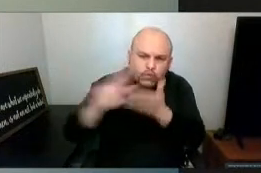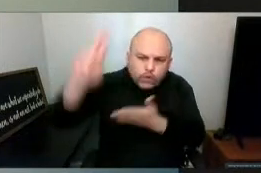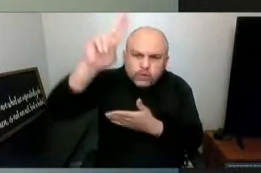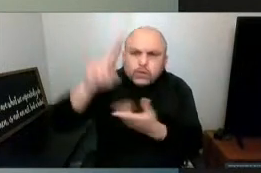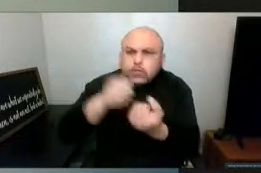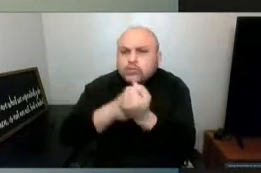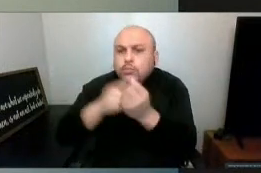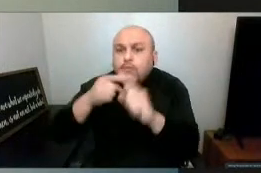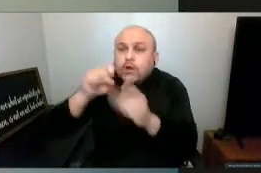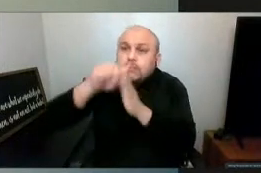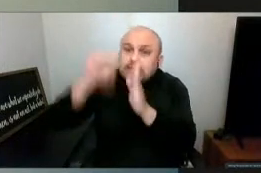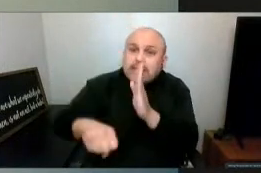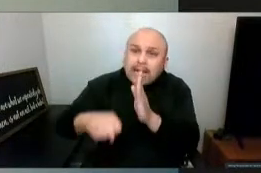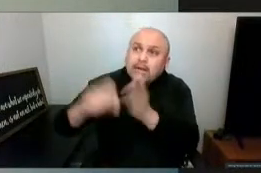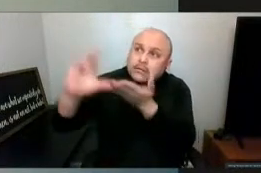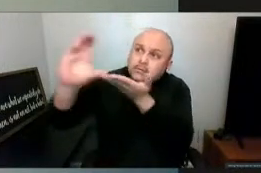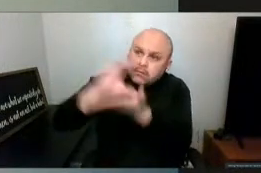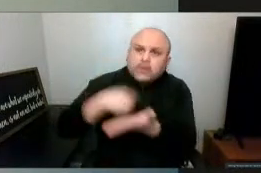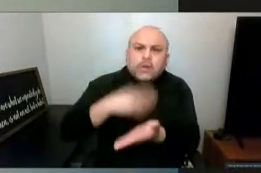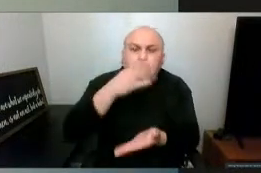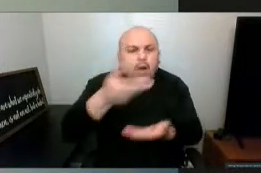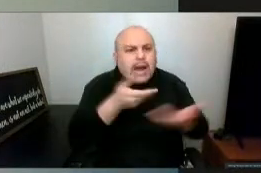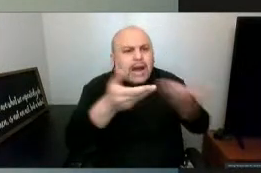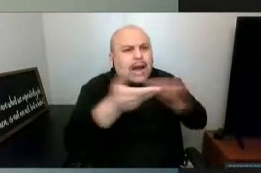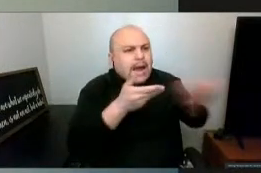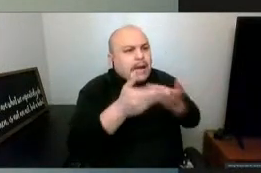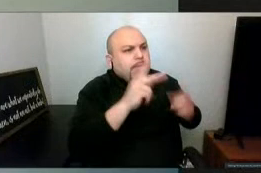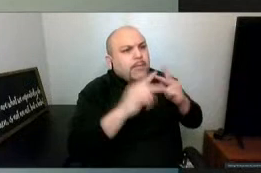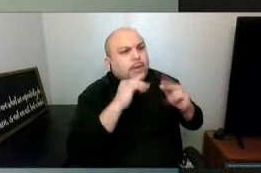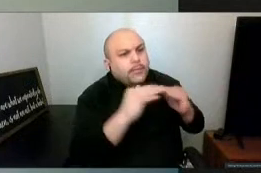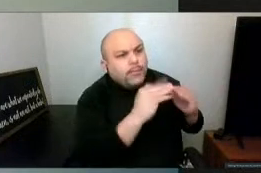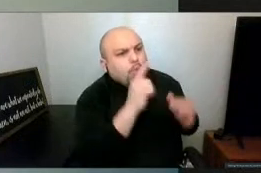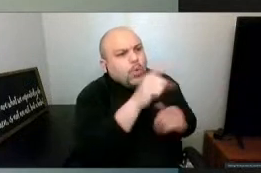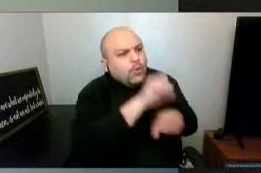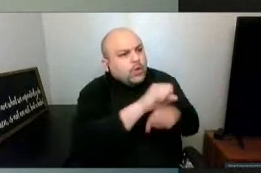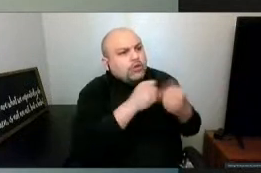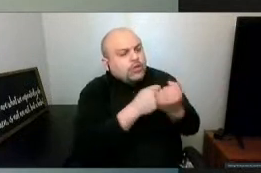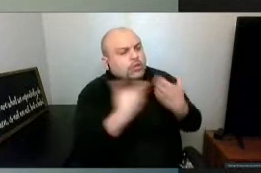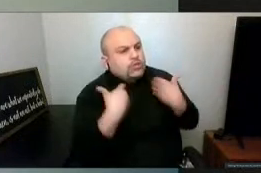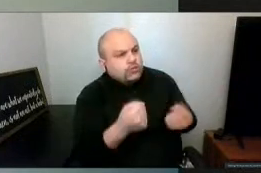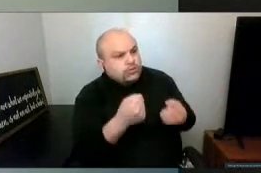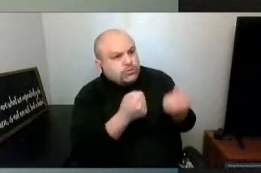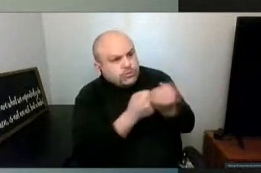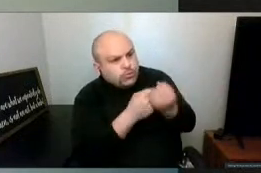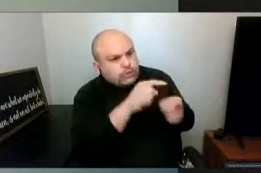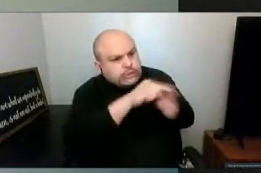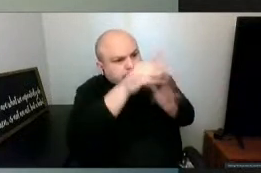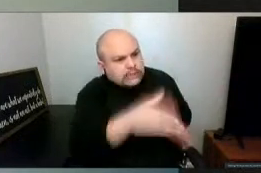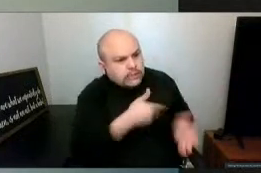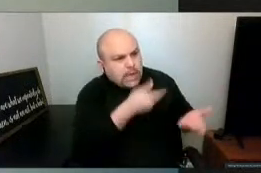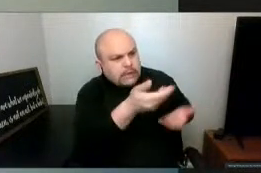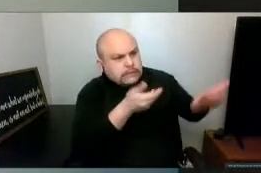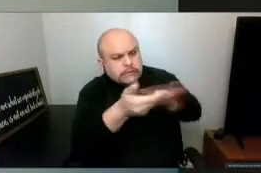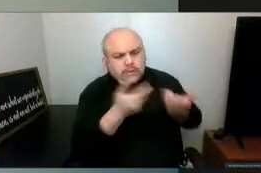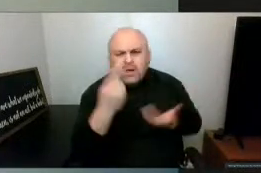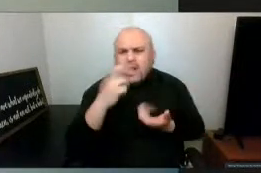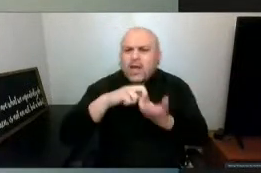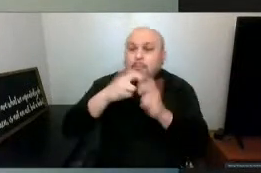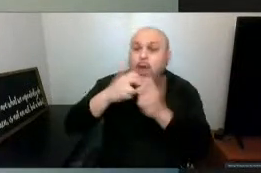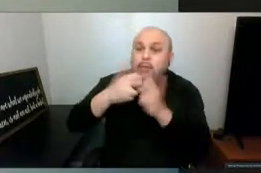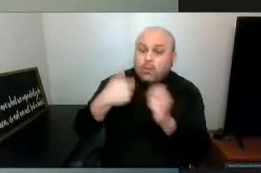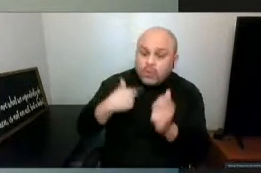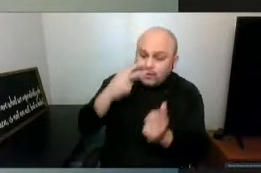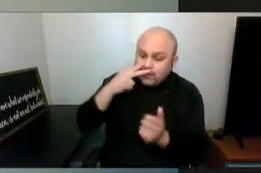going to hire 6 peer recovery support specialists. And one of the problems that has come up is that,